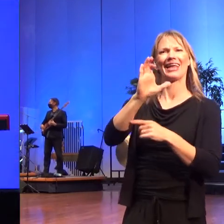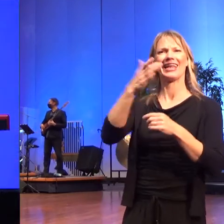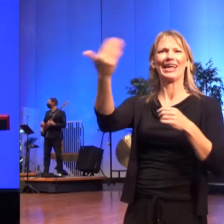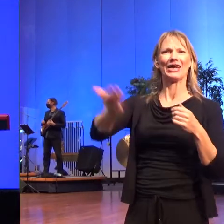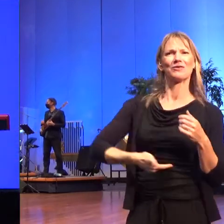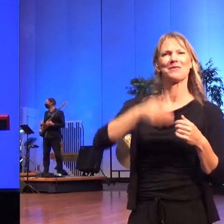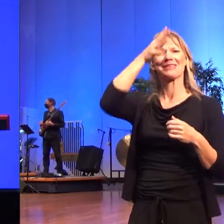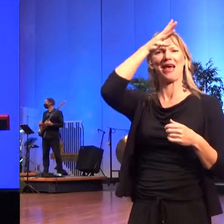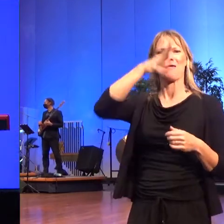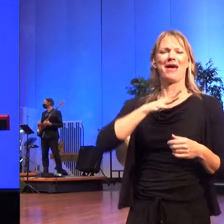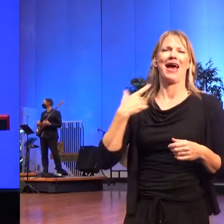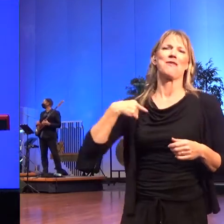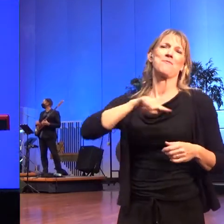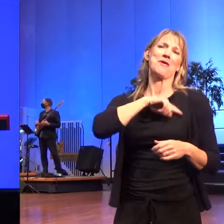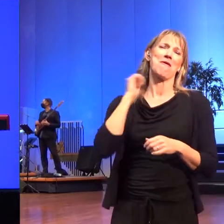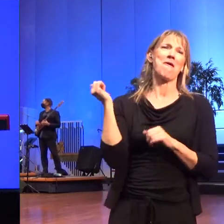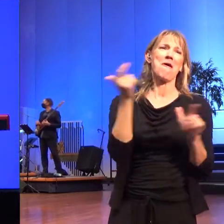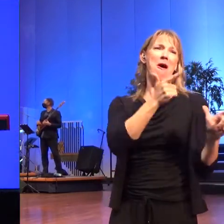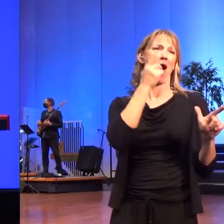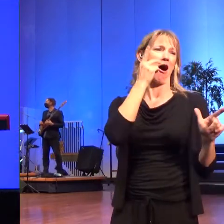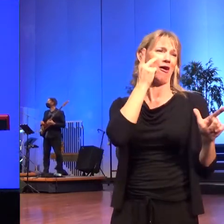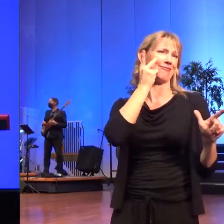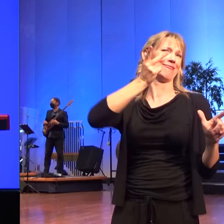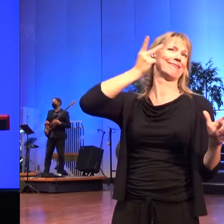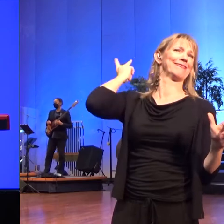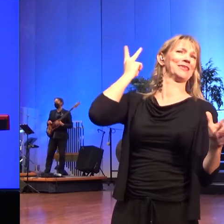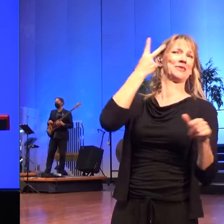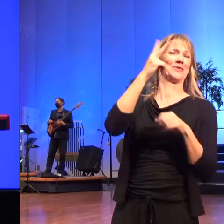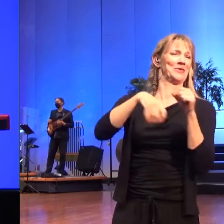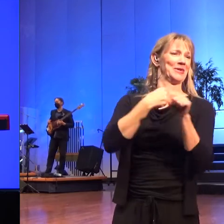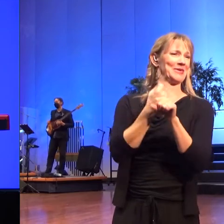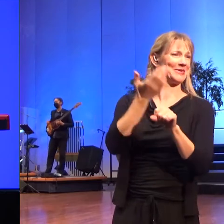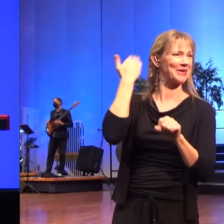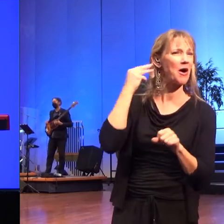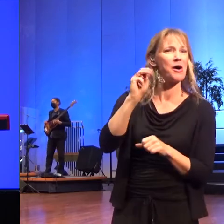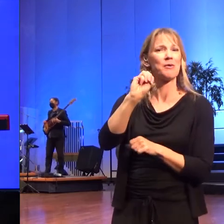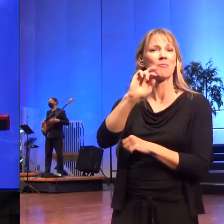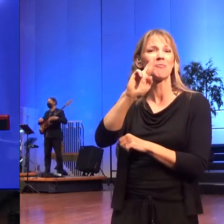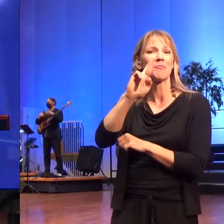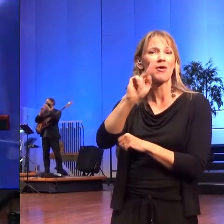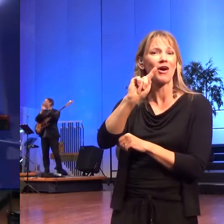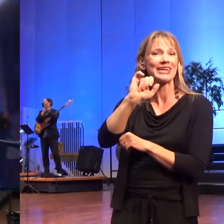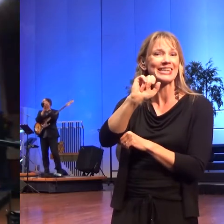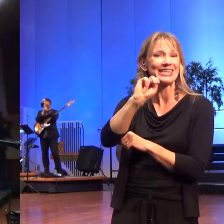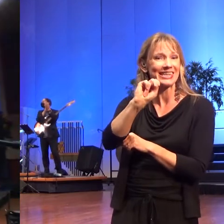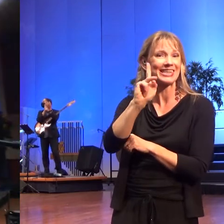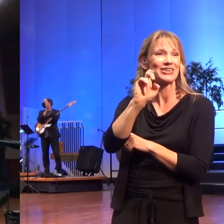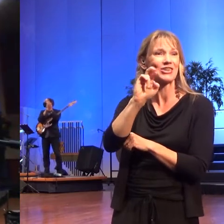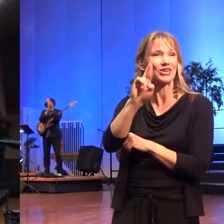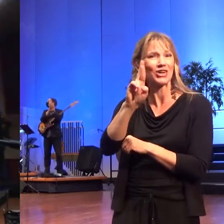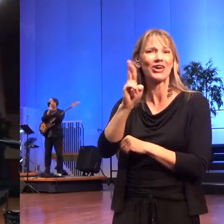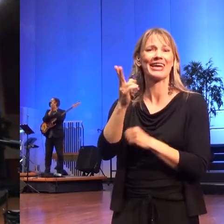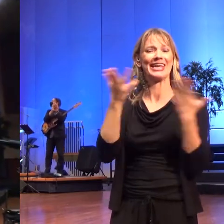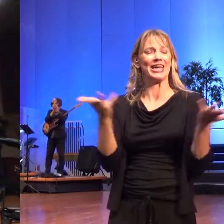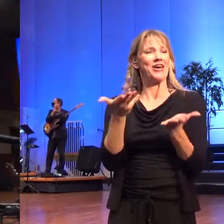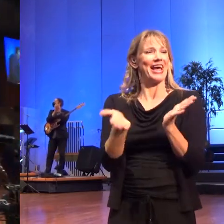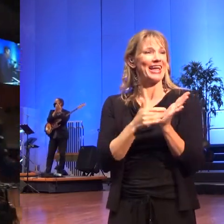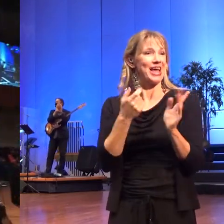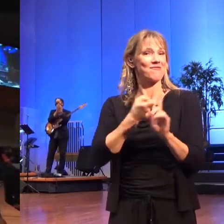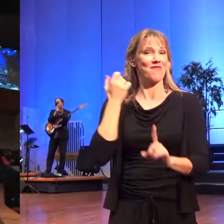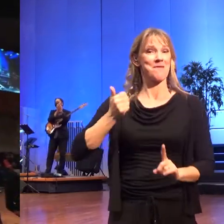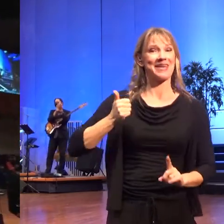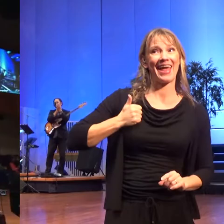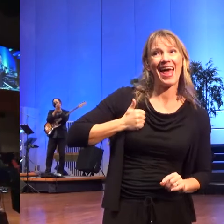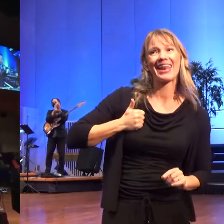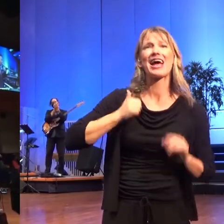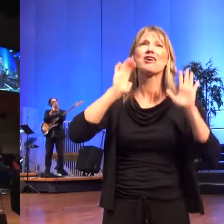the man that we all remember from 2 years ago, Martin Kerr. He's here from Canada. It's so great to have